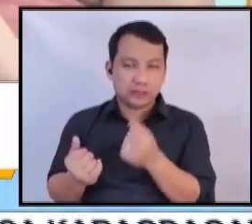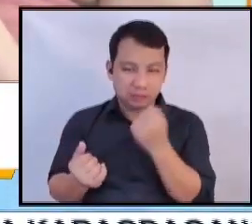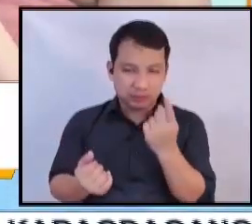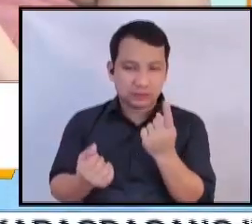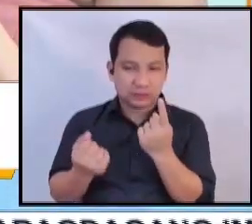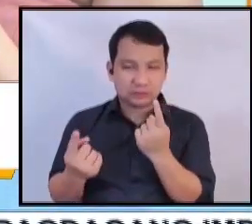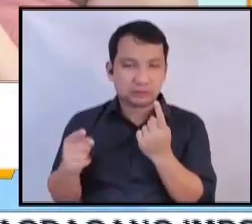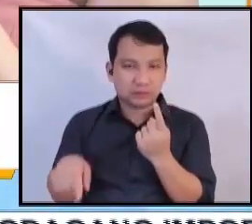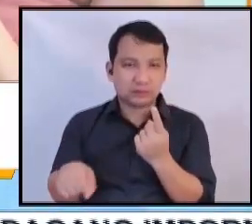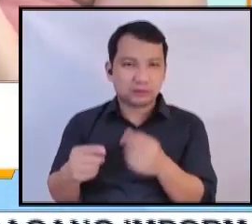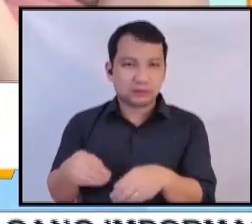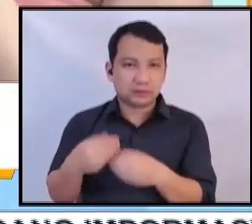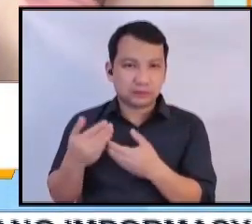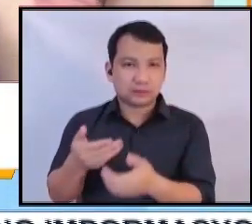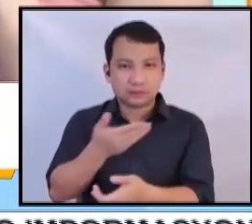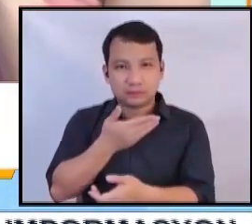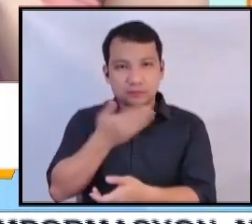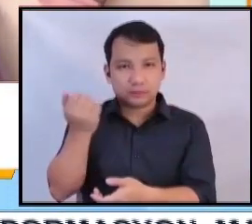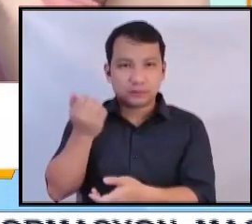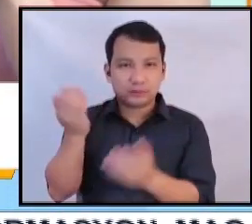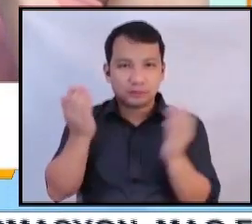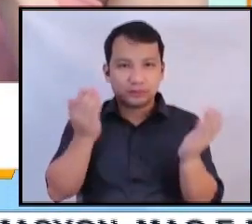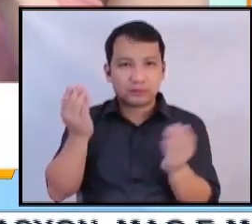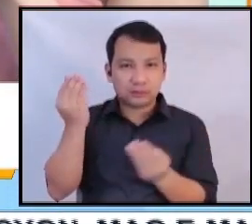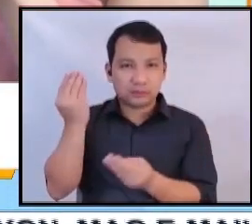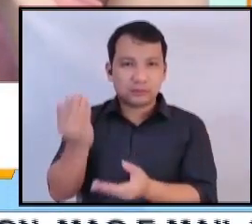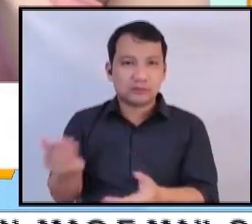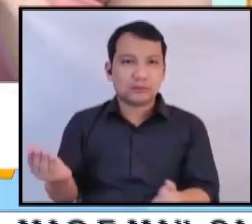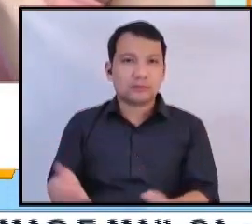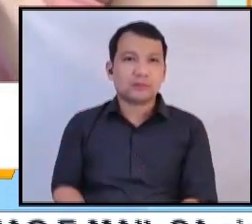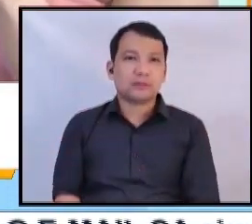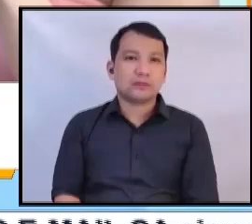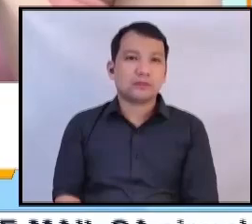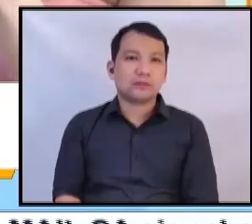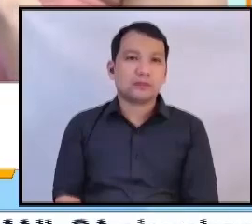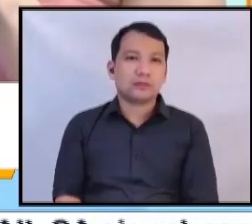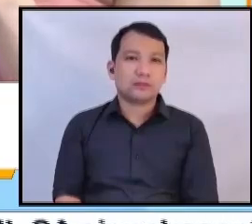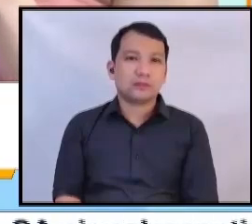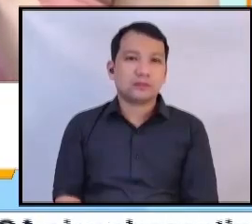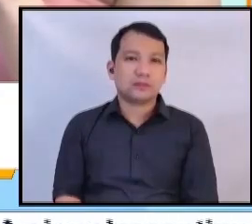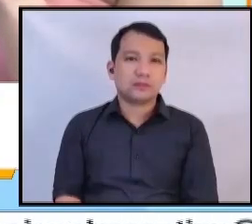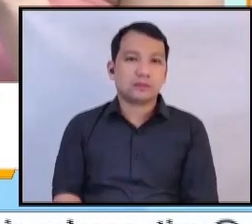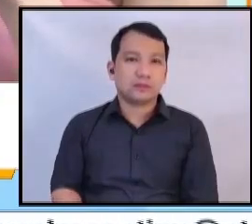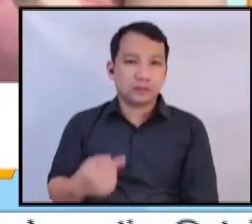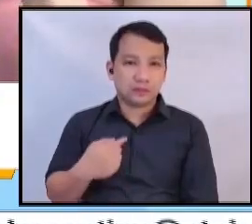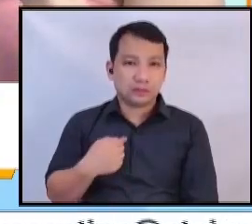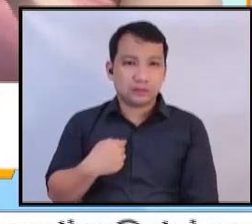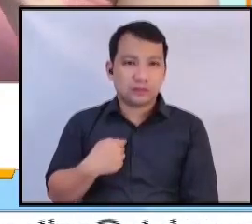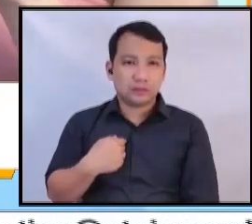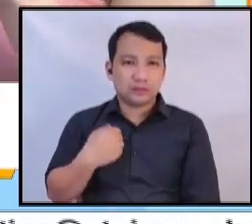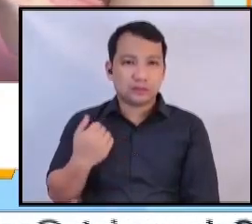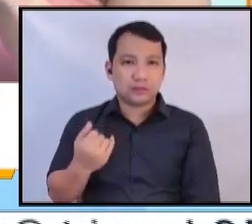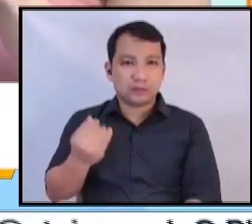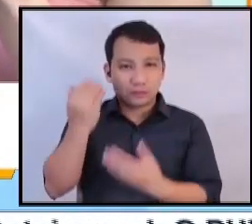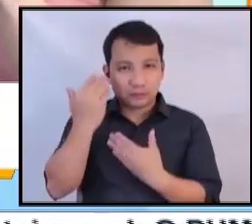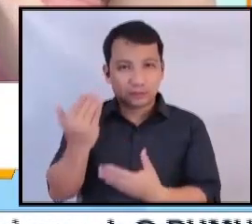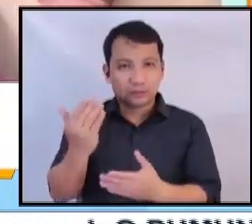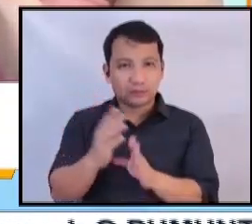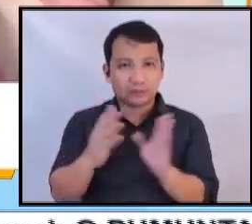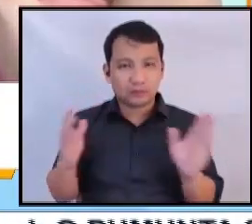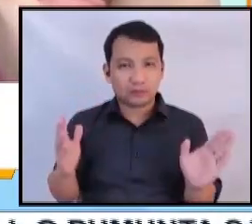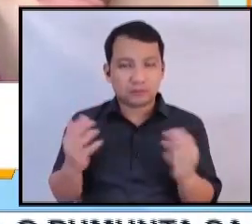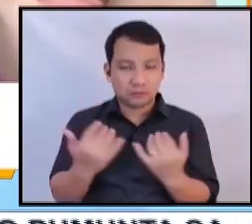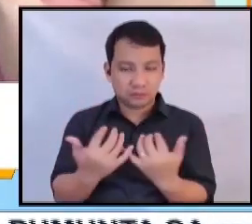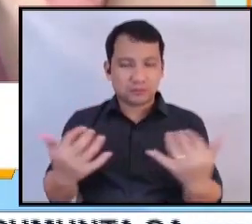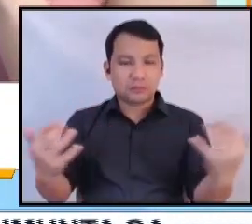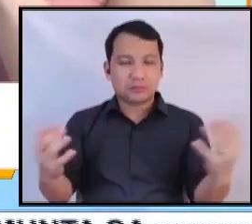give the best services that I can. And through Binibining Pilipinas, I am now able to widen my audience, to talk more about